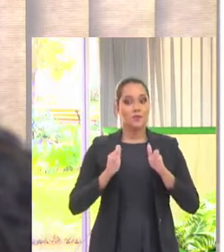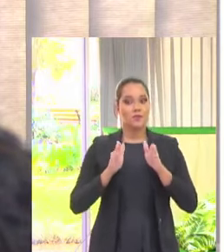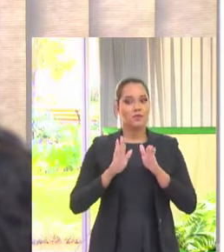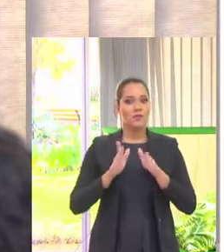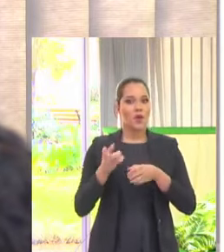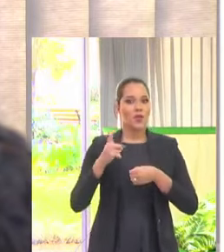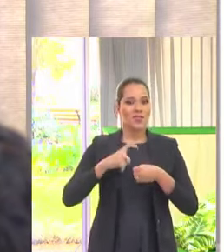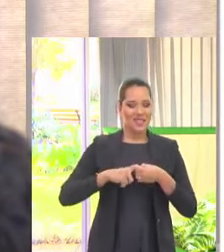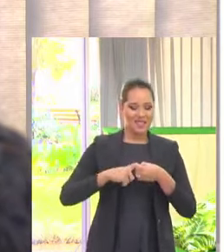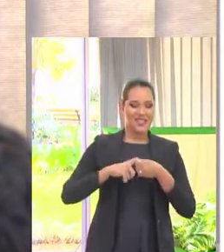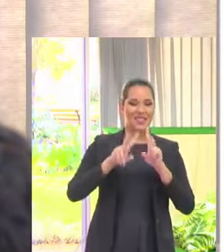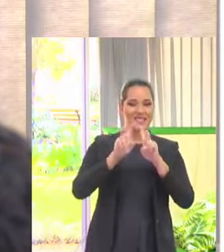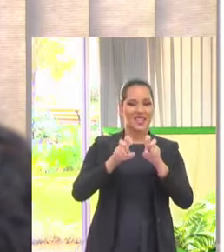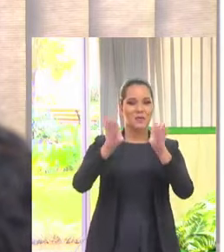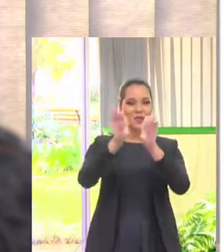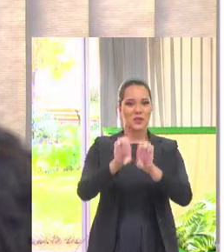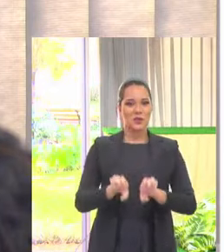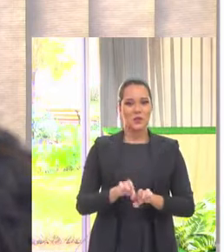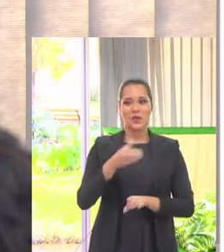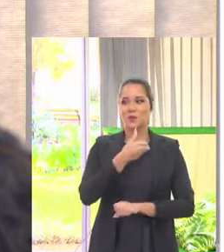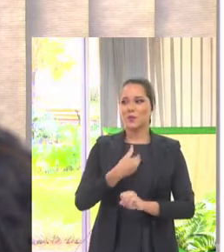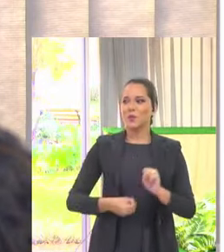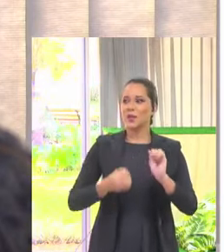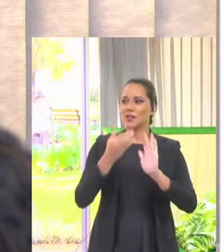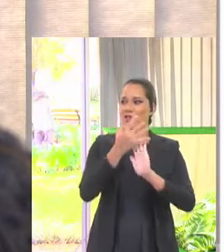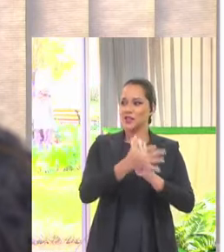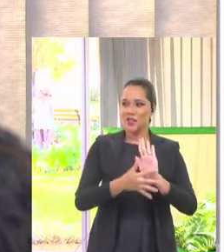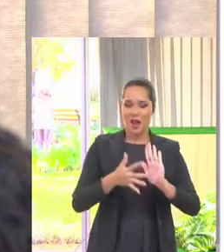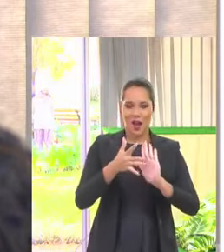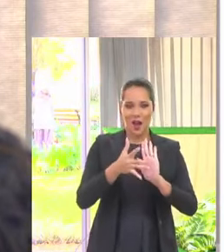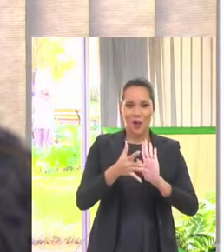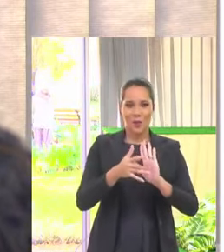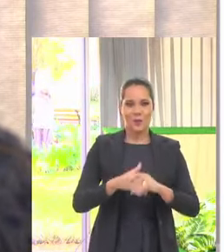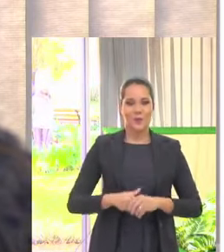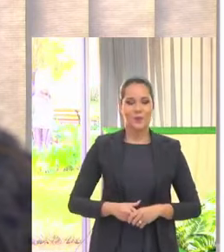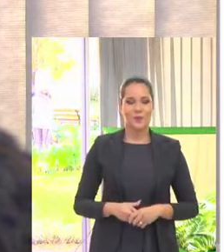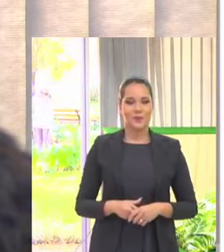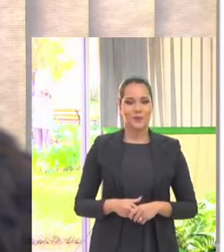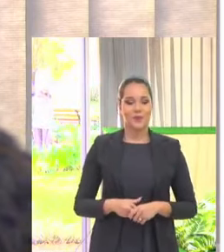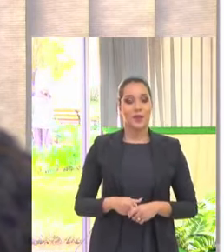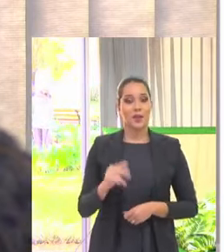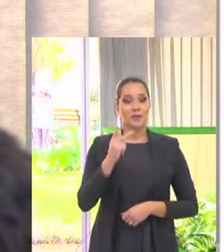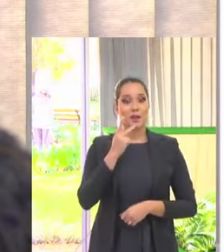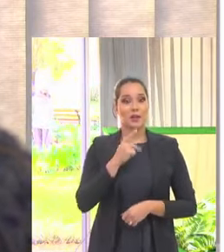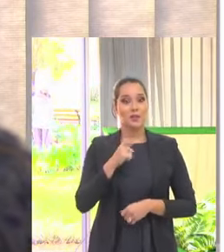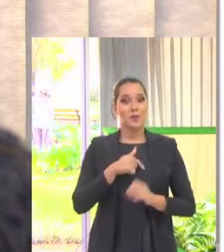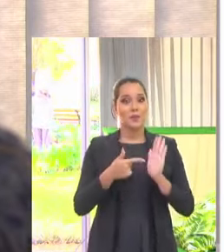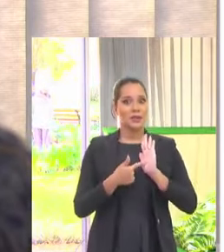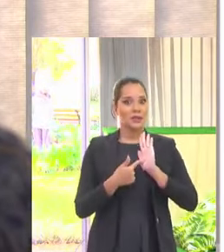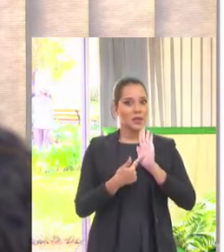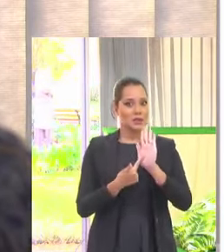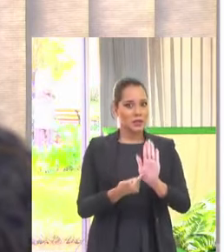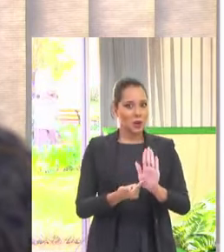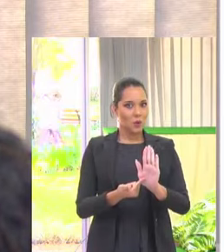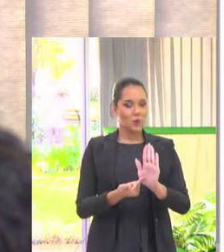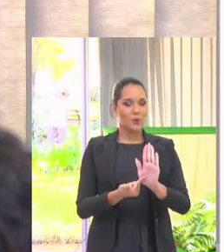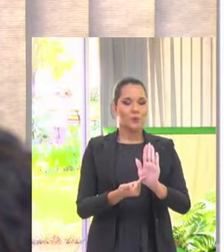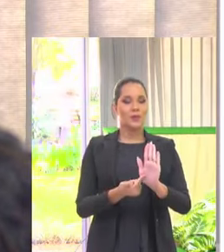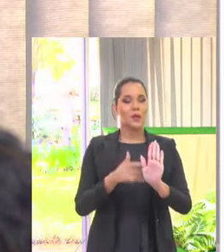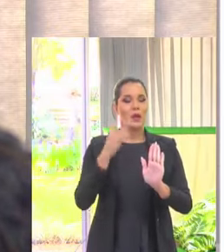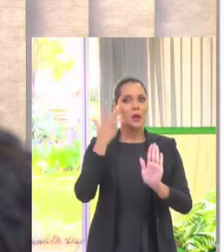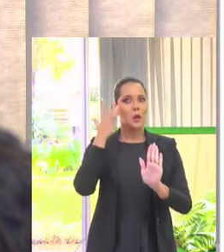public infrastructures and building on the presentation, I think that also